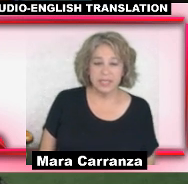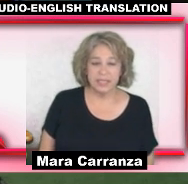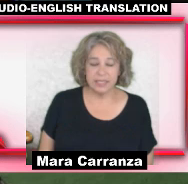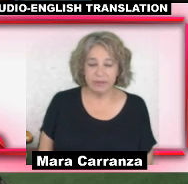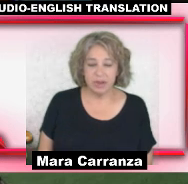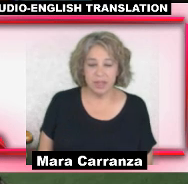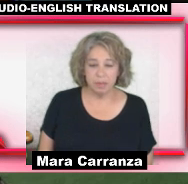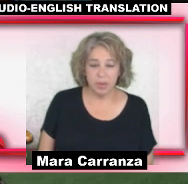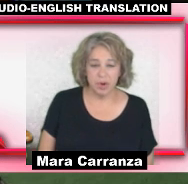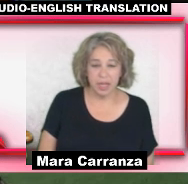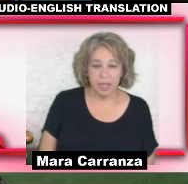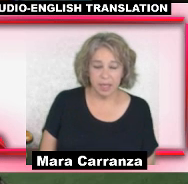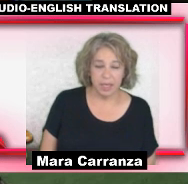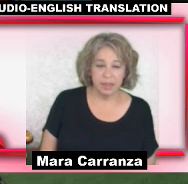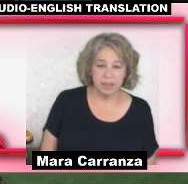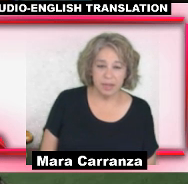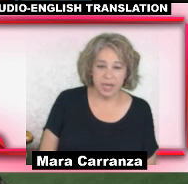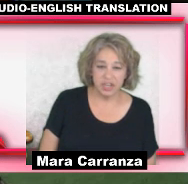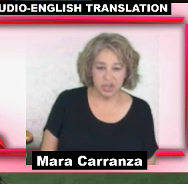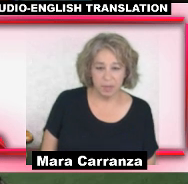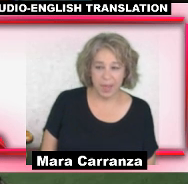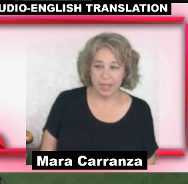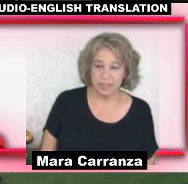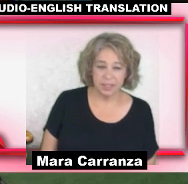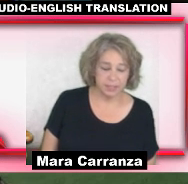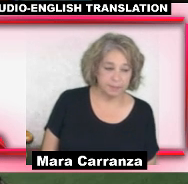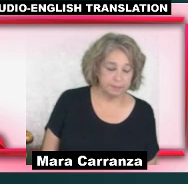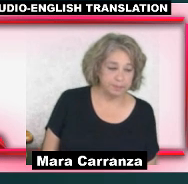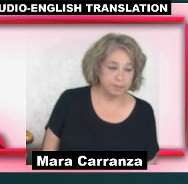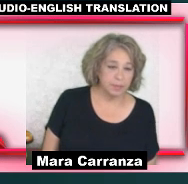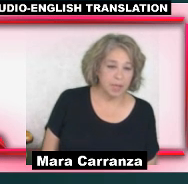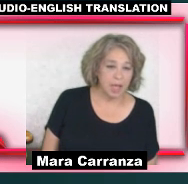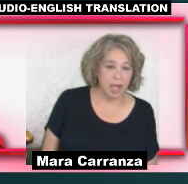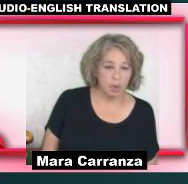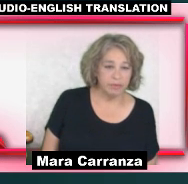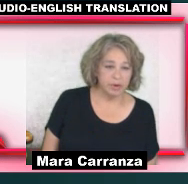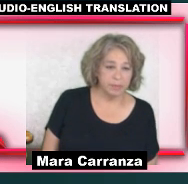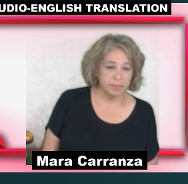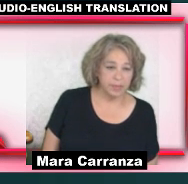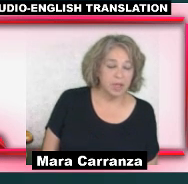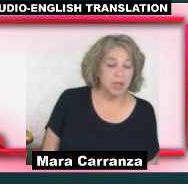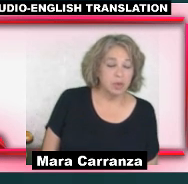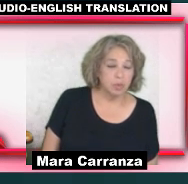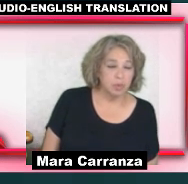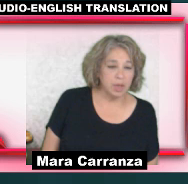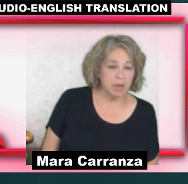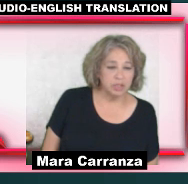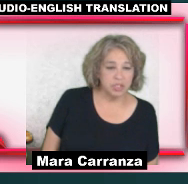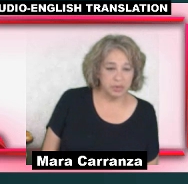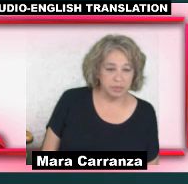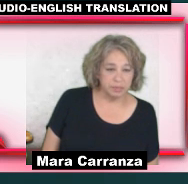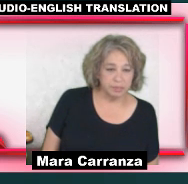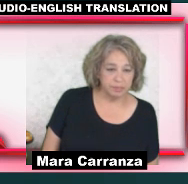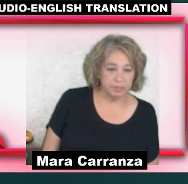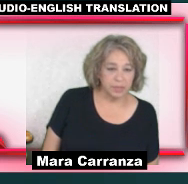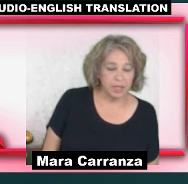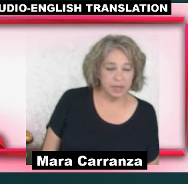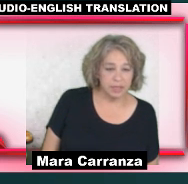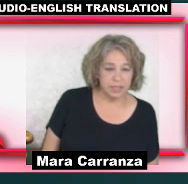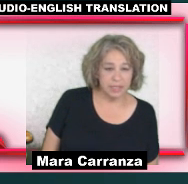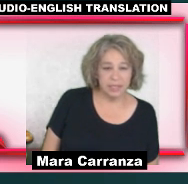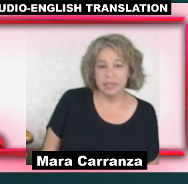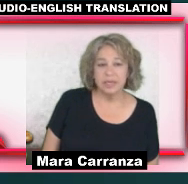from 6 to 7 in the morning in the National Palace. Pero however, we also